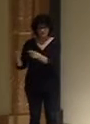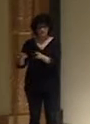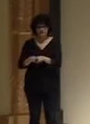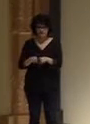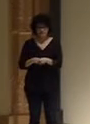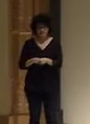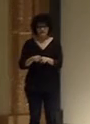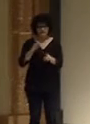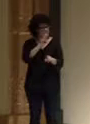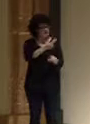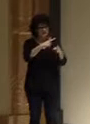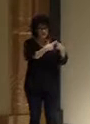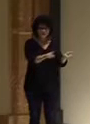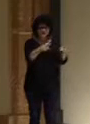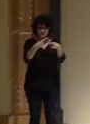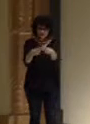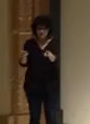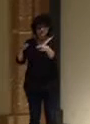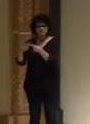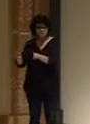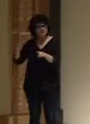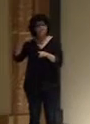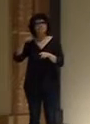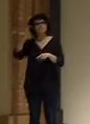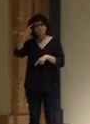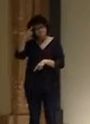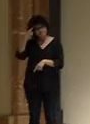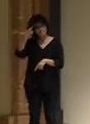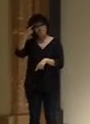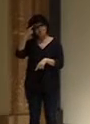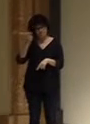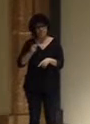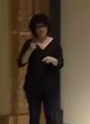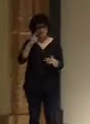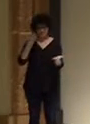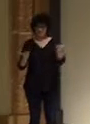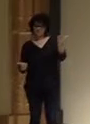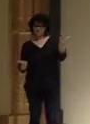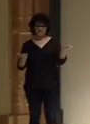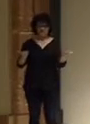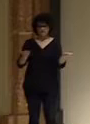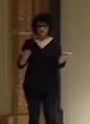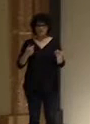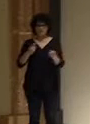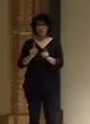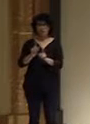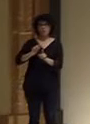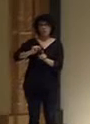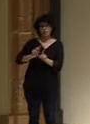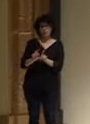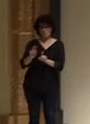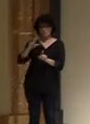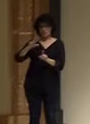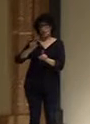perspectives, advanced in comparison with what I was used to see in the northern and western parts of